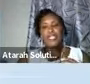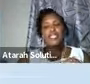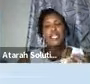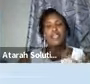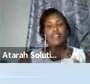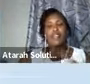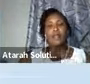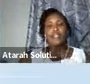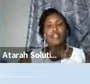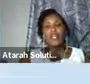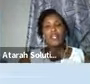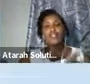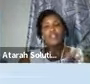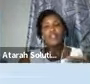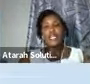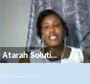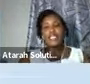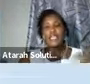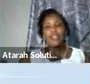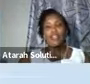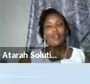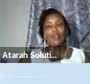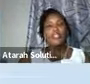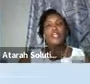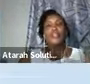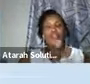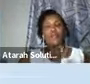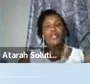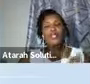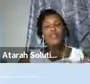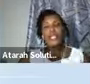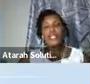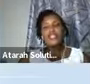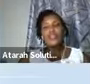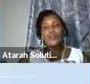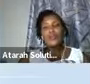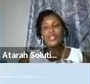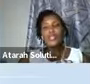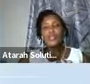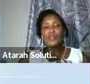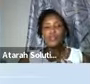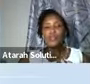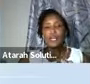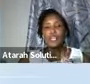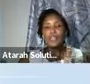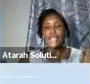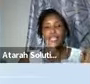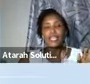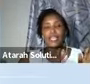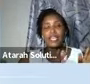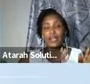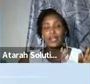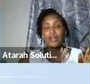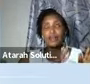Career Guidance and Development, College of Career Guidance and Development. If you're looking to enhance your ability to give